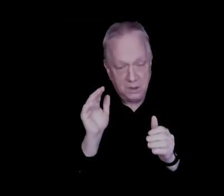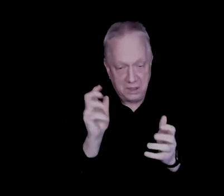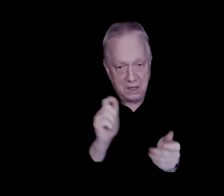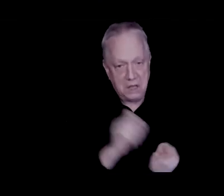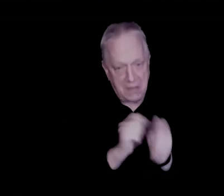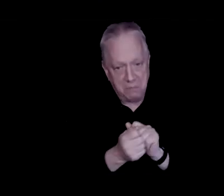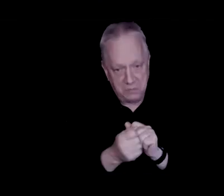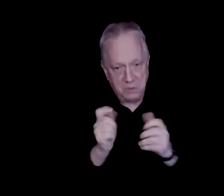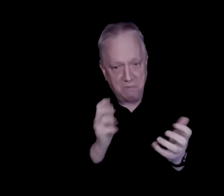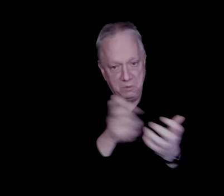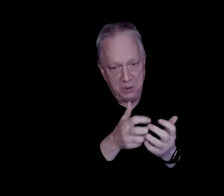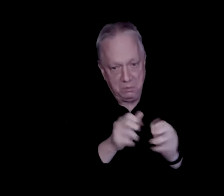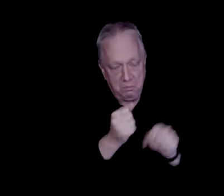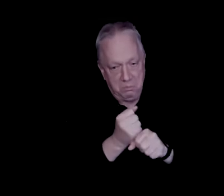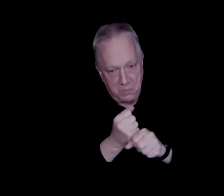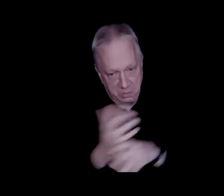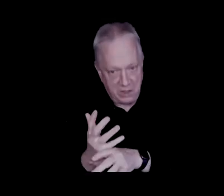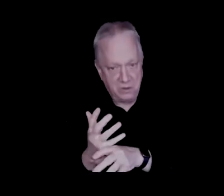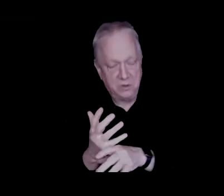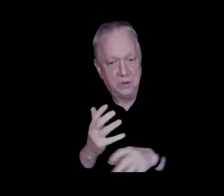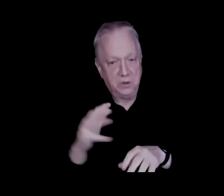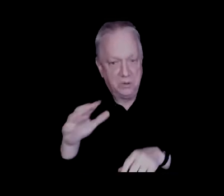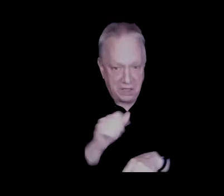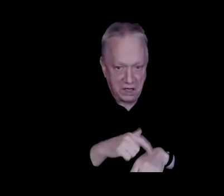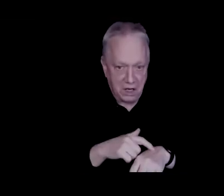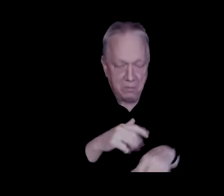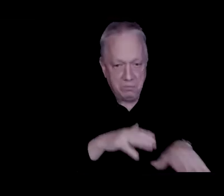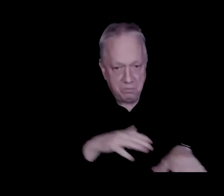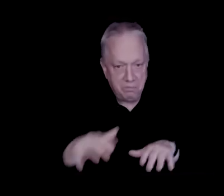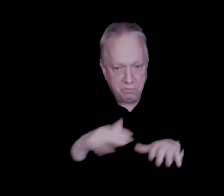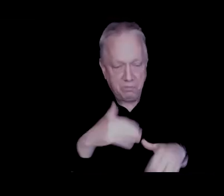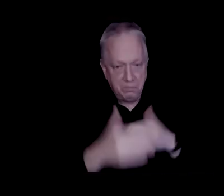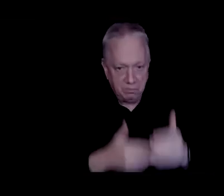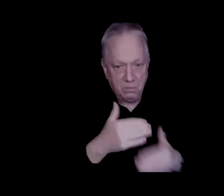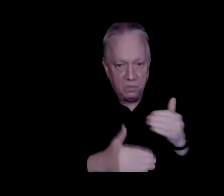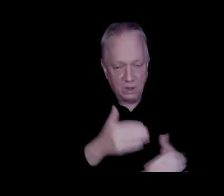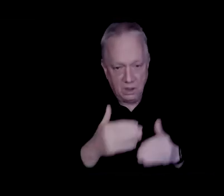we have to be prepared to take time, you know? And this is maybe the